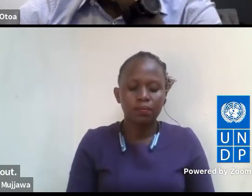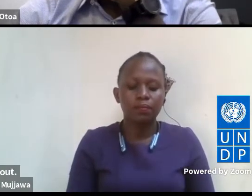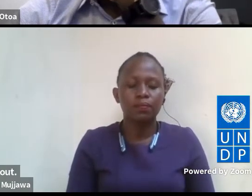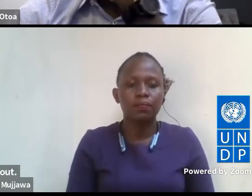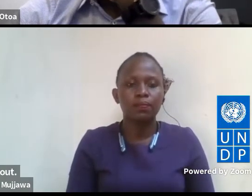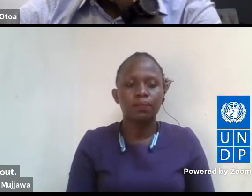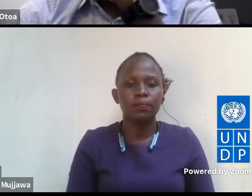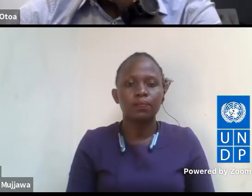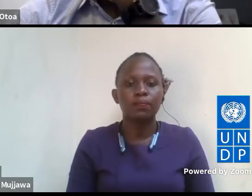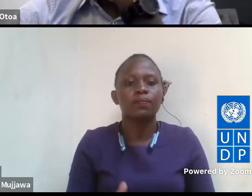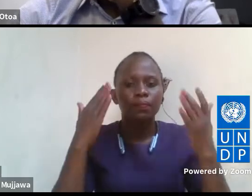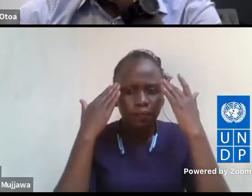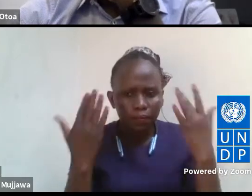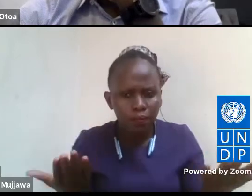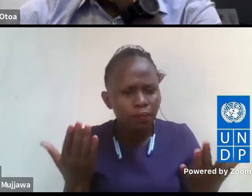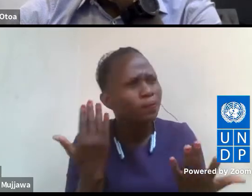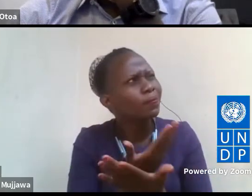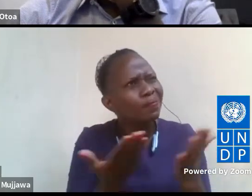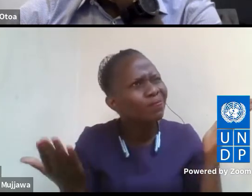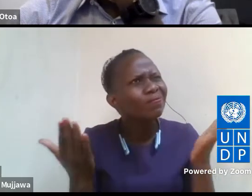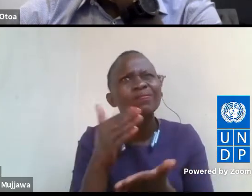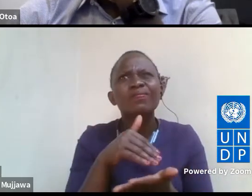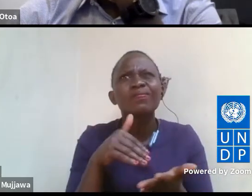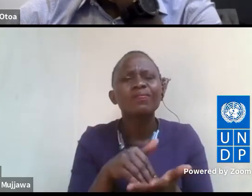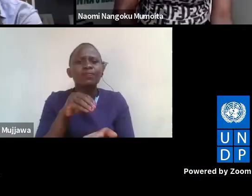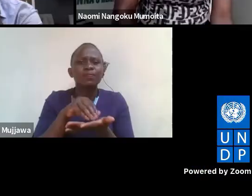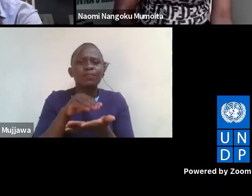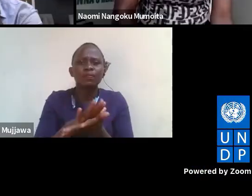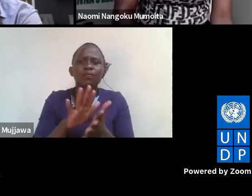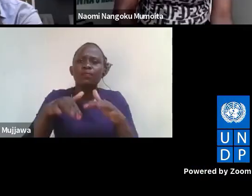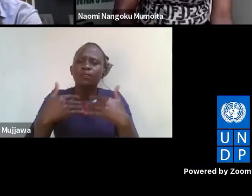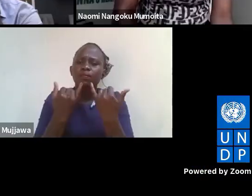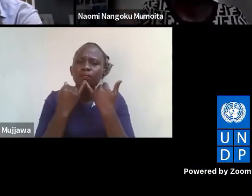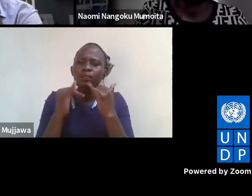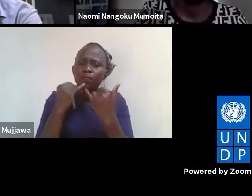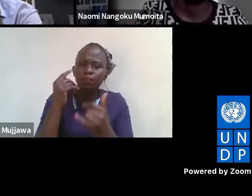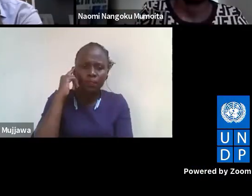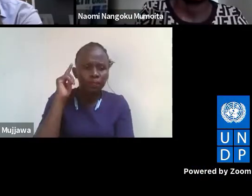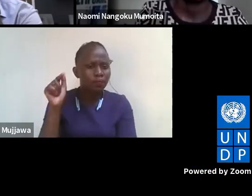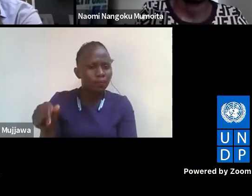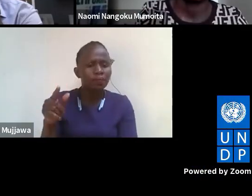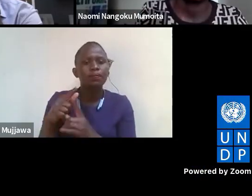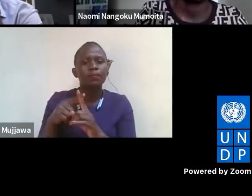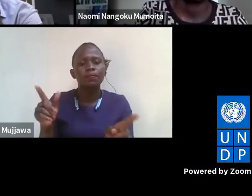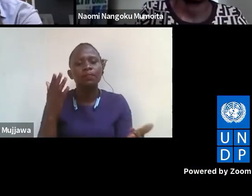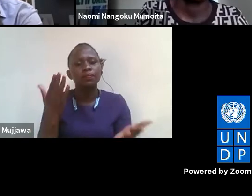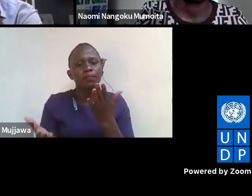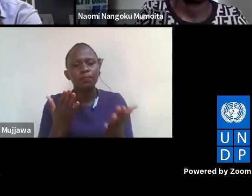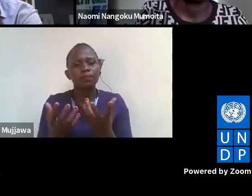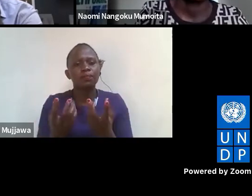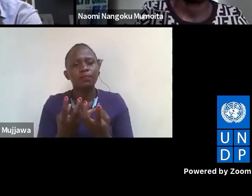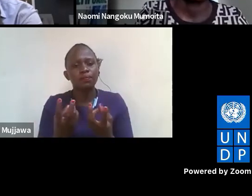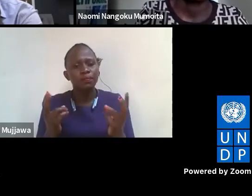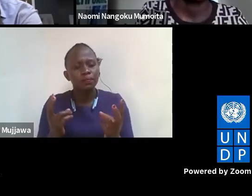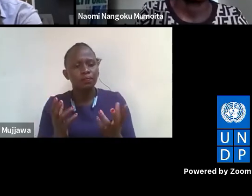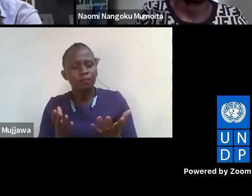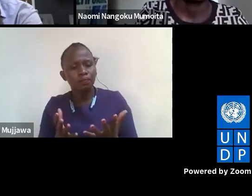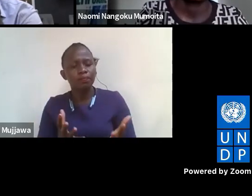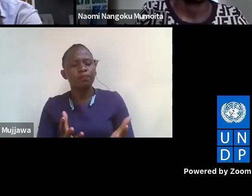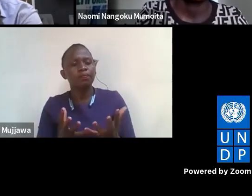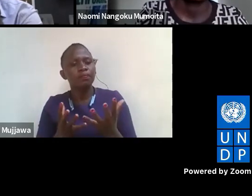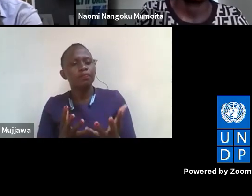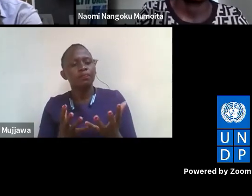Unfortunately, I don't know any centralized database or information source for this, but maybe it's a journey that ministry can